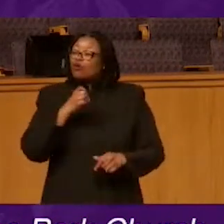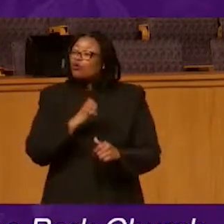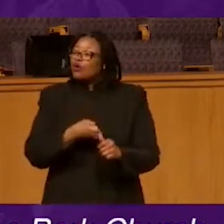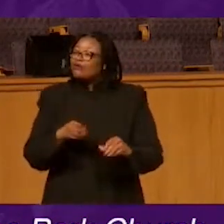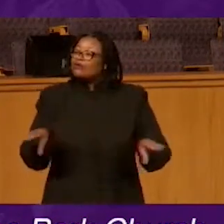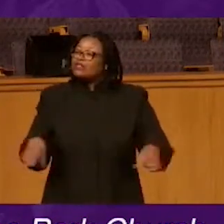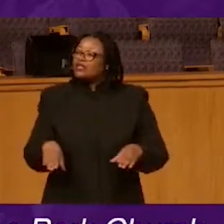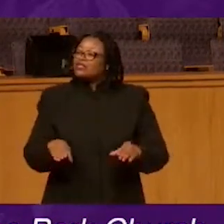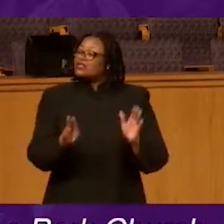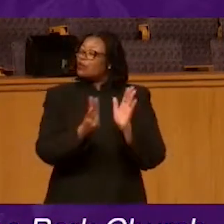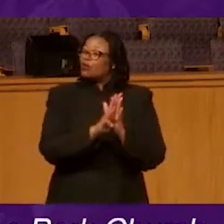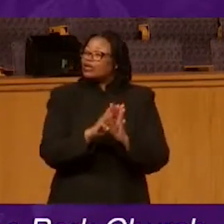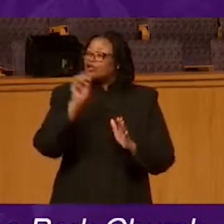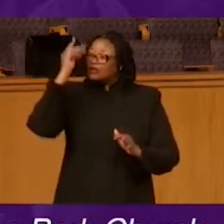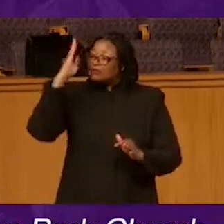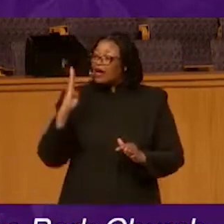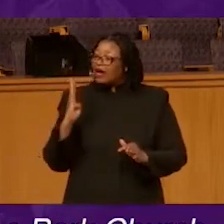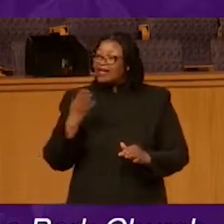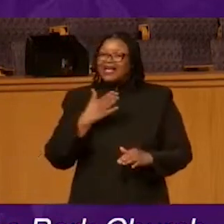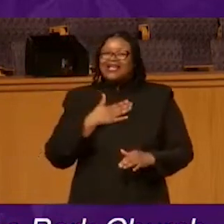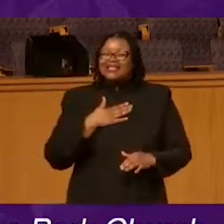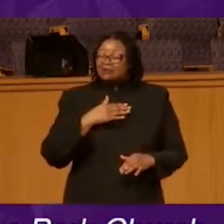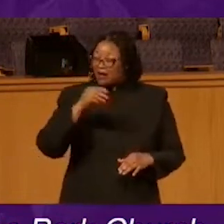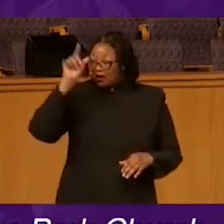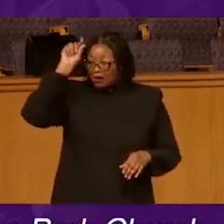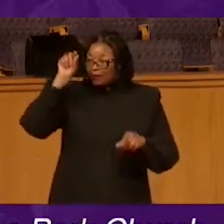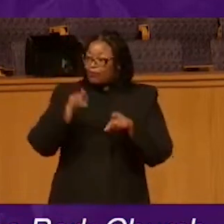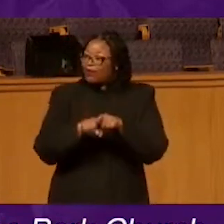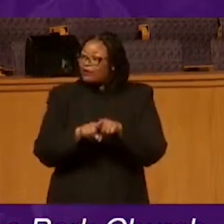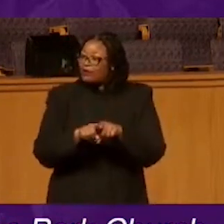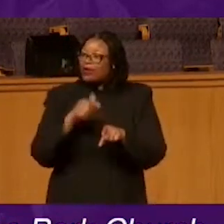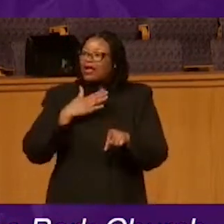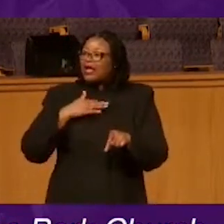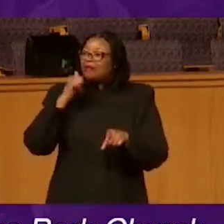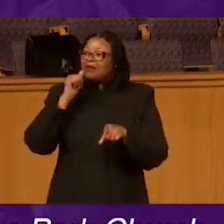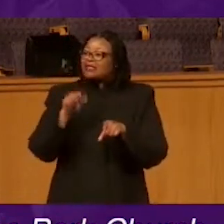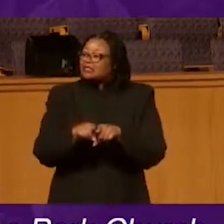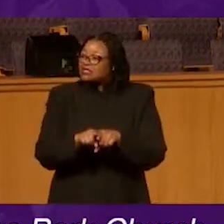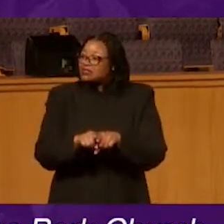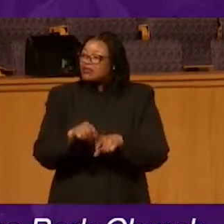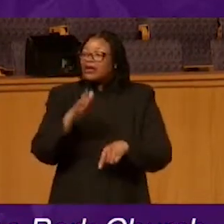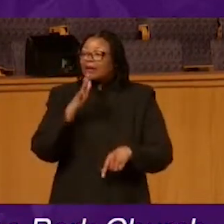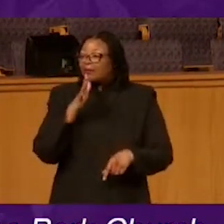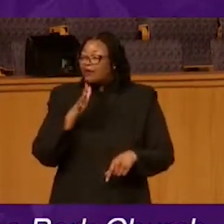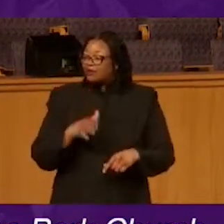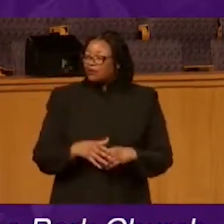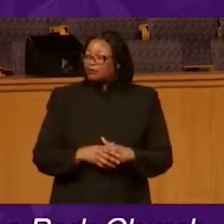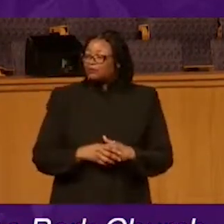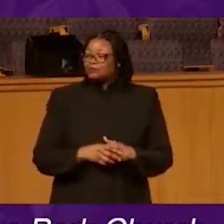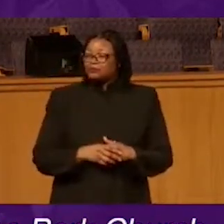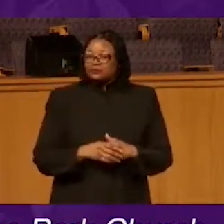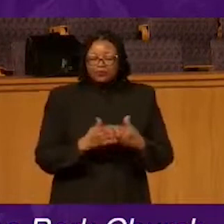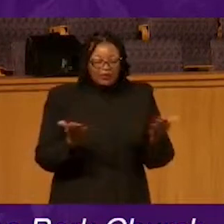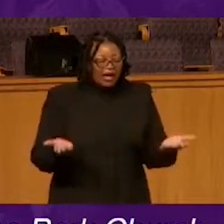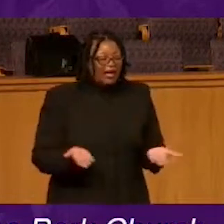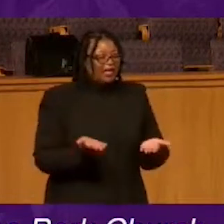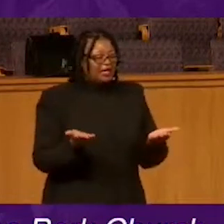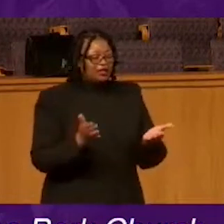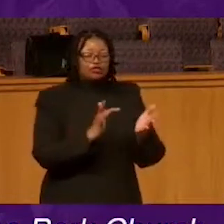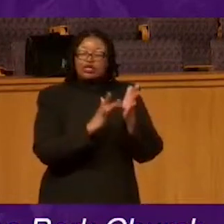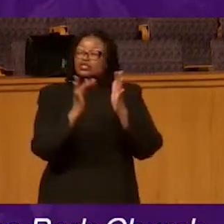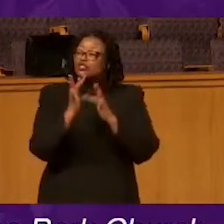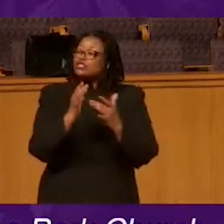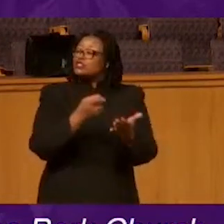does the will of God is my brother and my sister and mother." Here Jesus